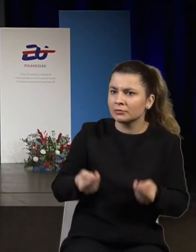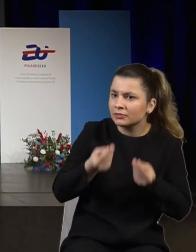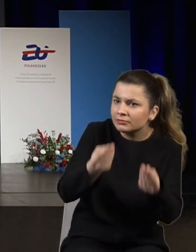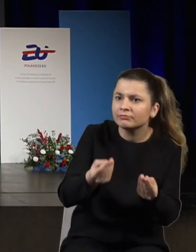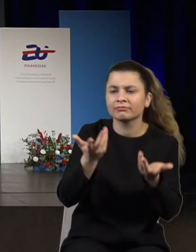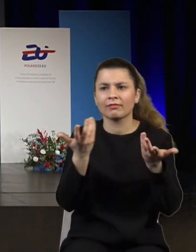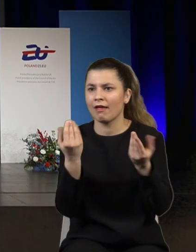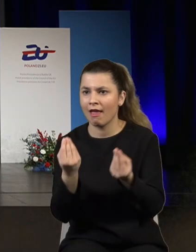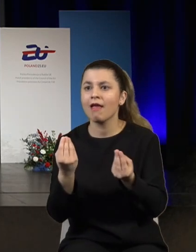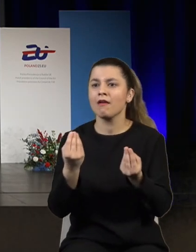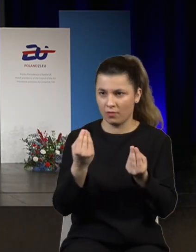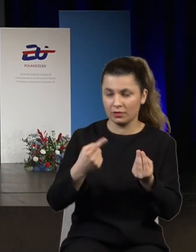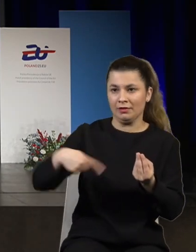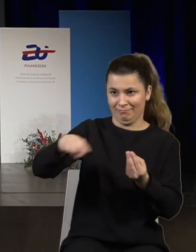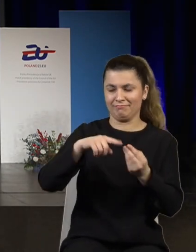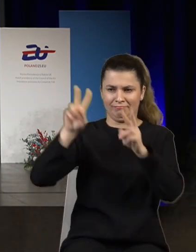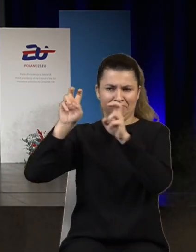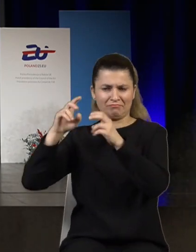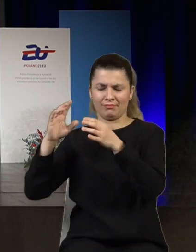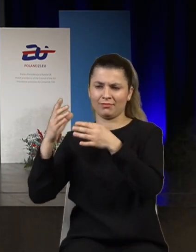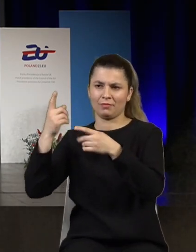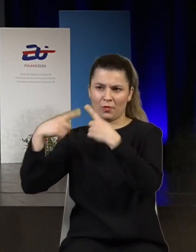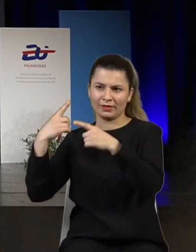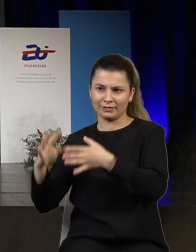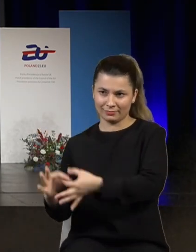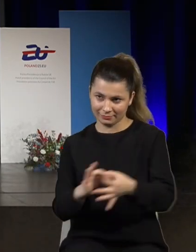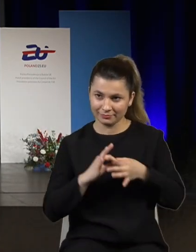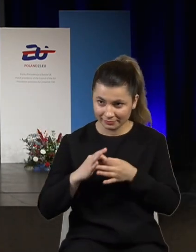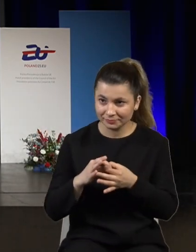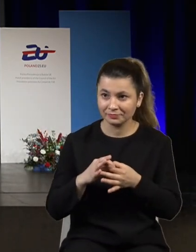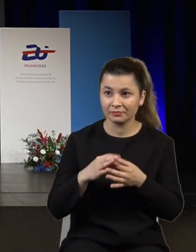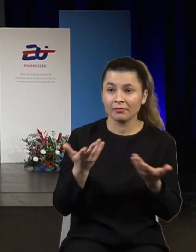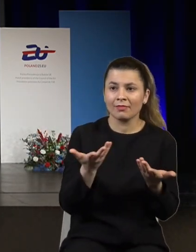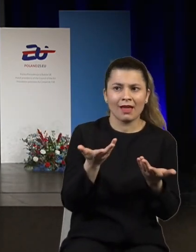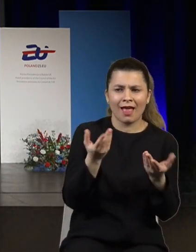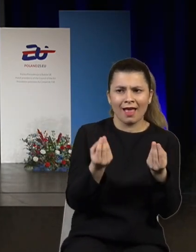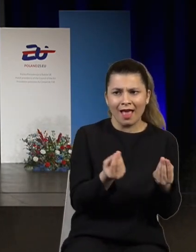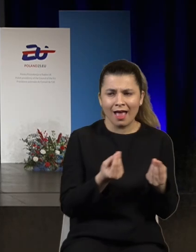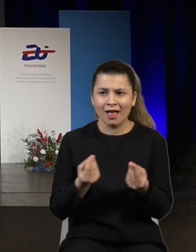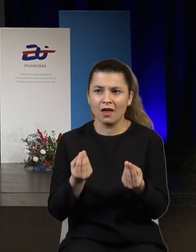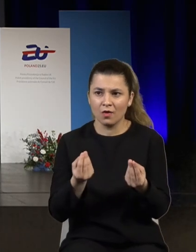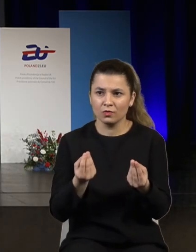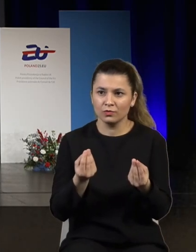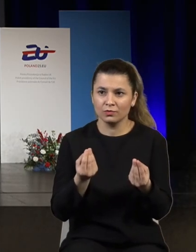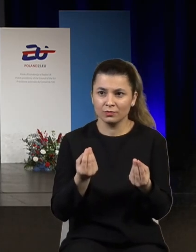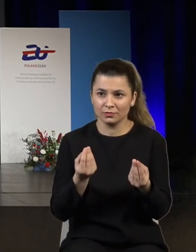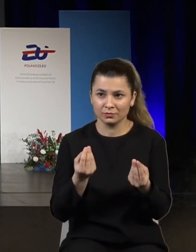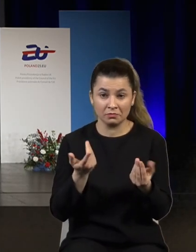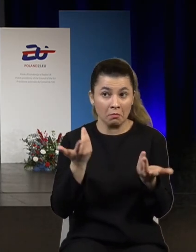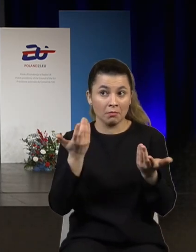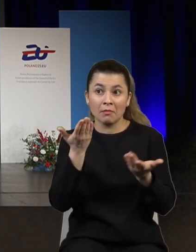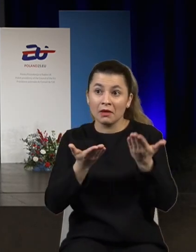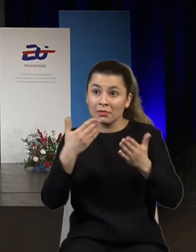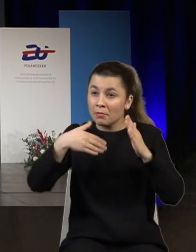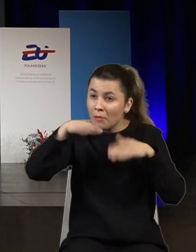instruments managed directly by the European Commission? Thanks so much. Yeah, sorry. First of all,